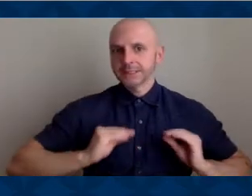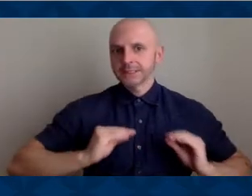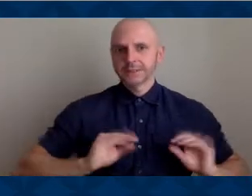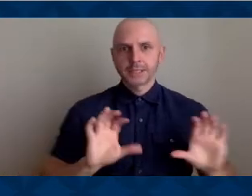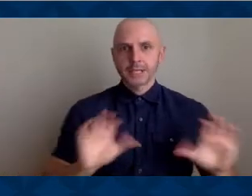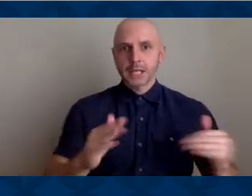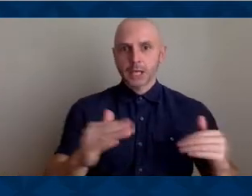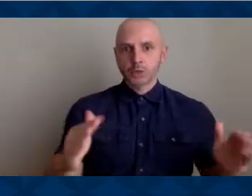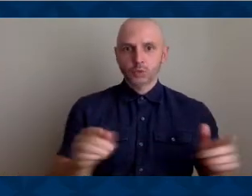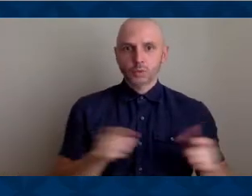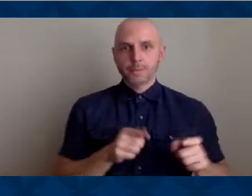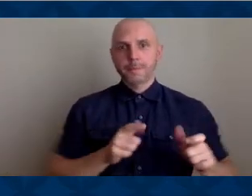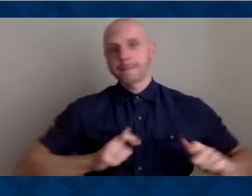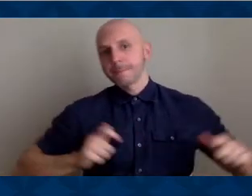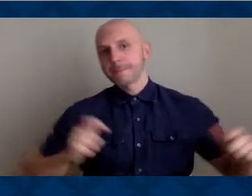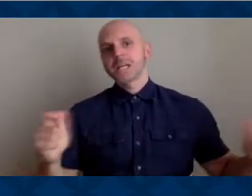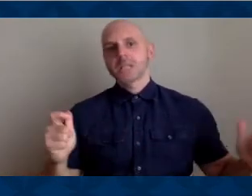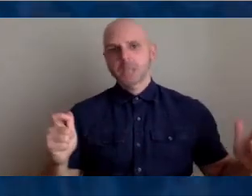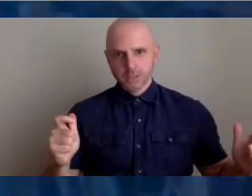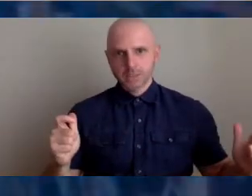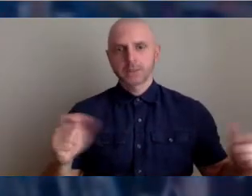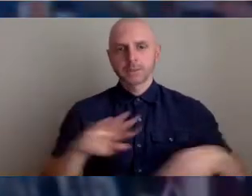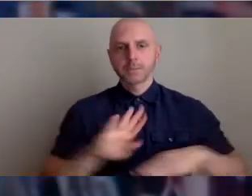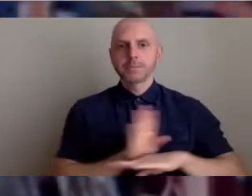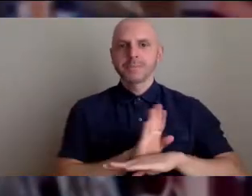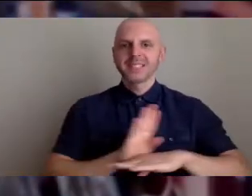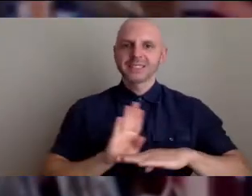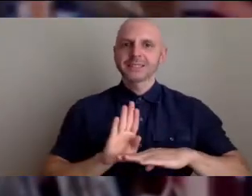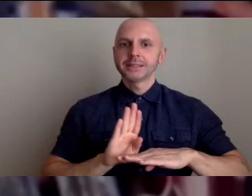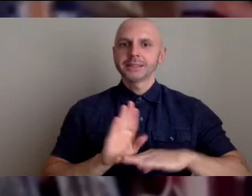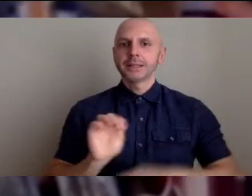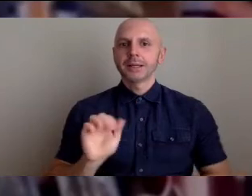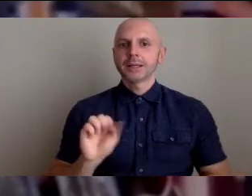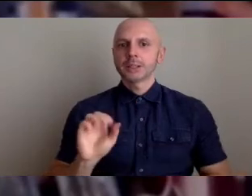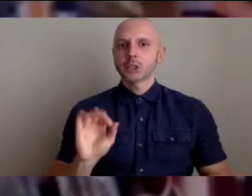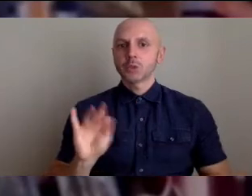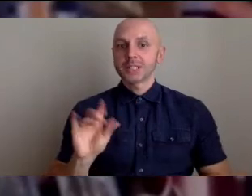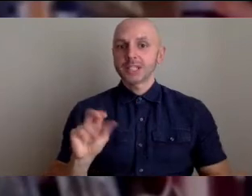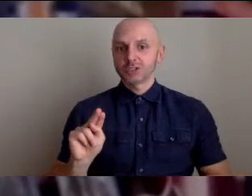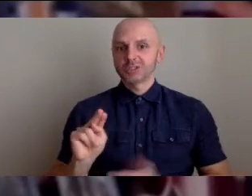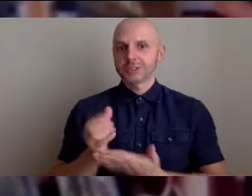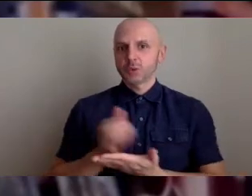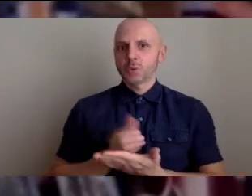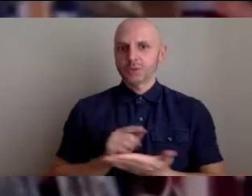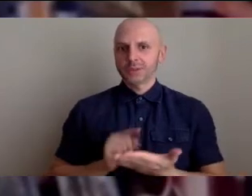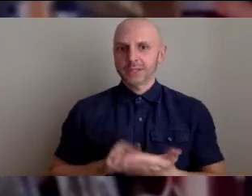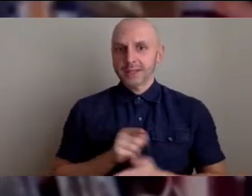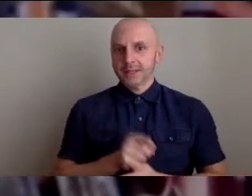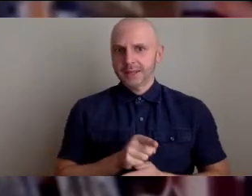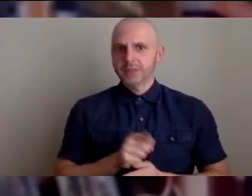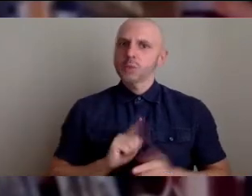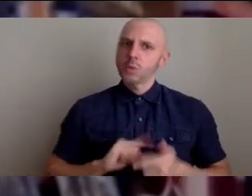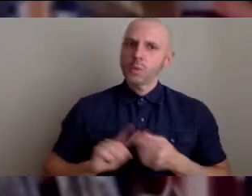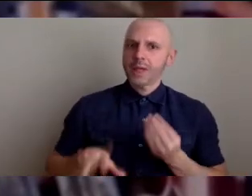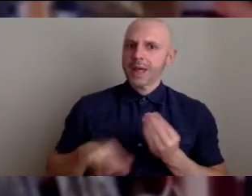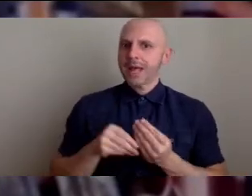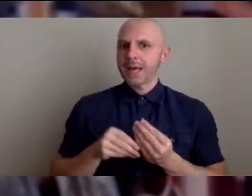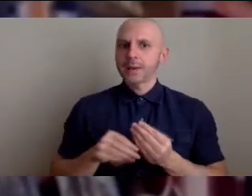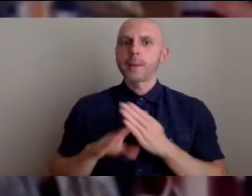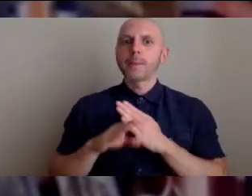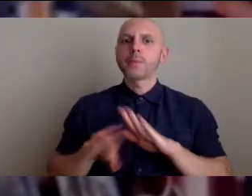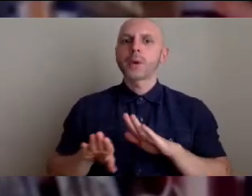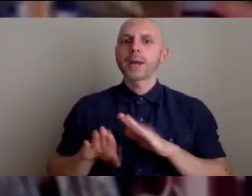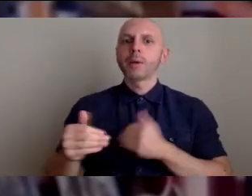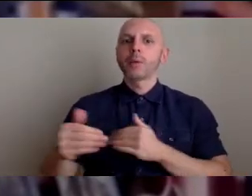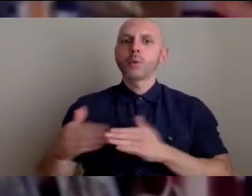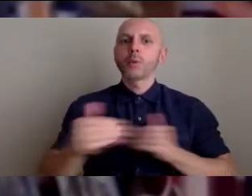as business associations. In addition, we now have a number of graduate students in the area. For